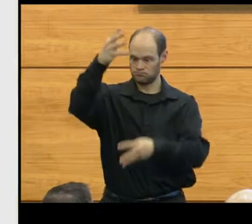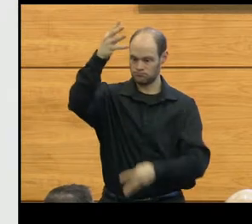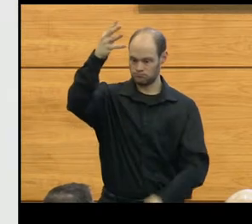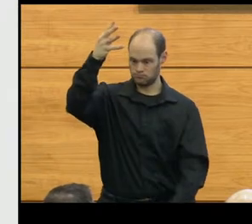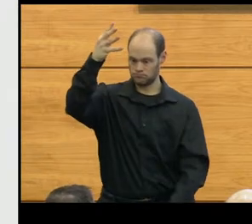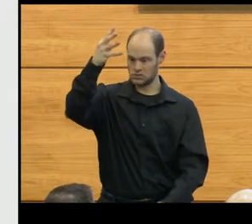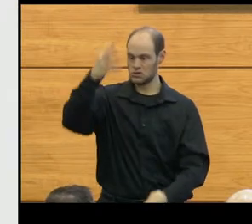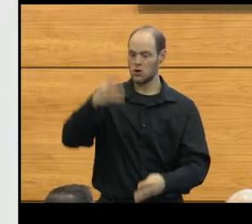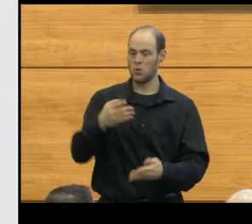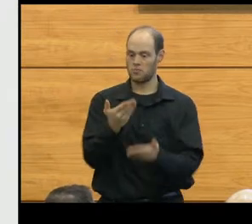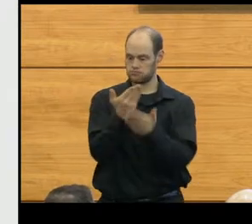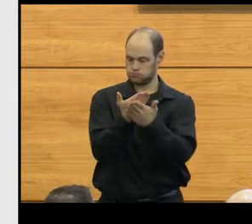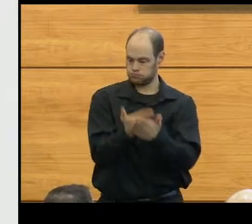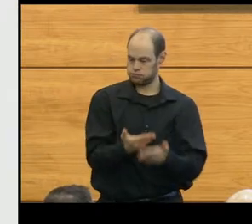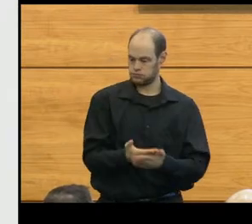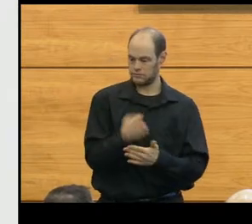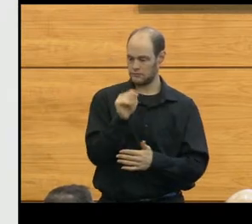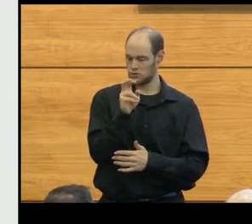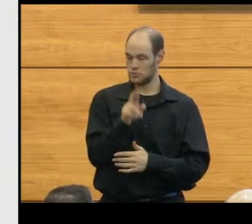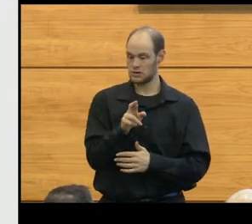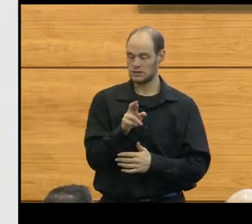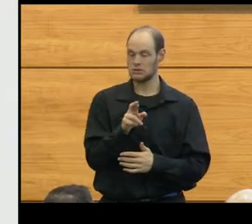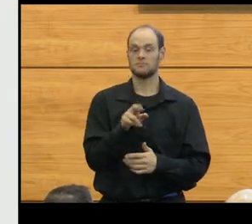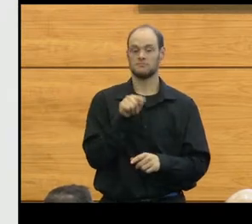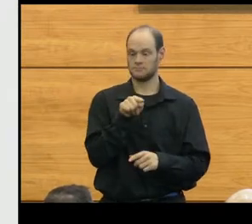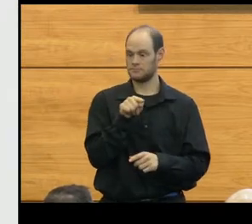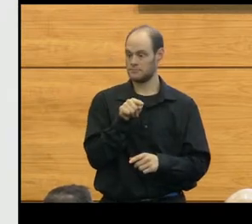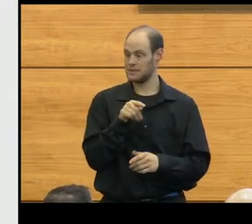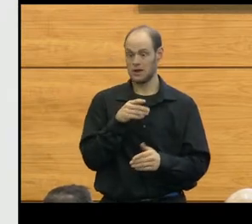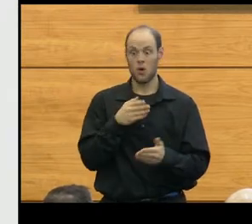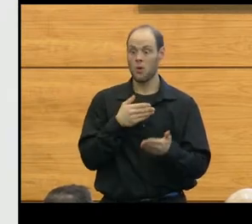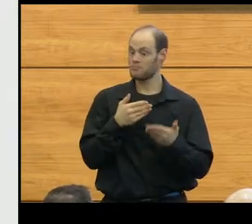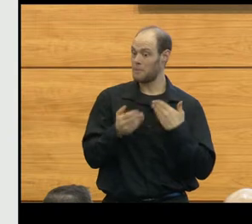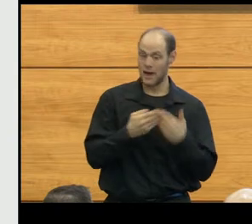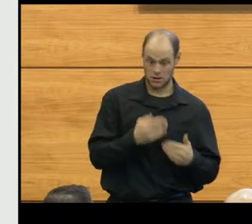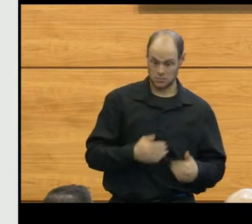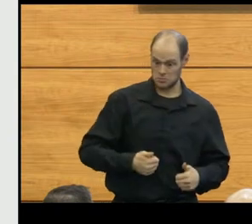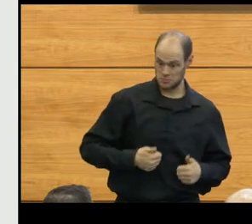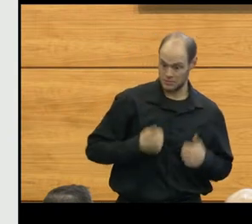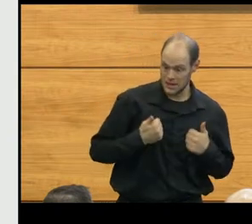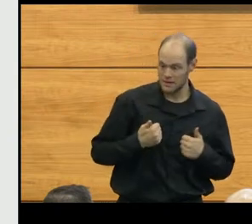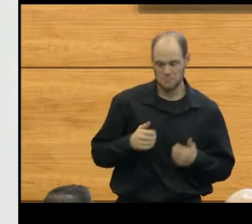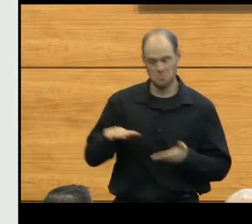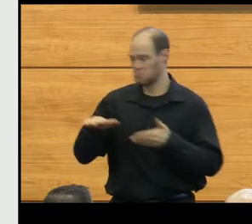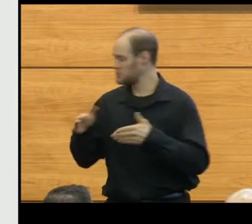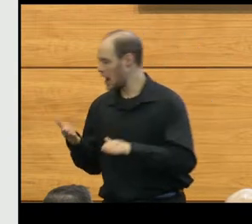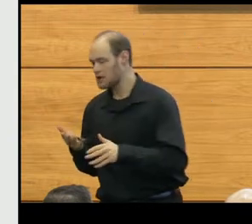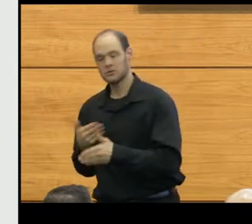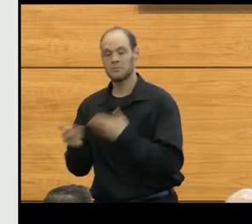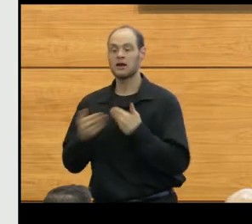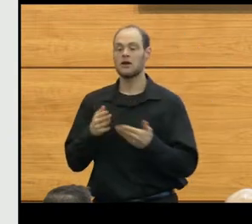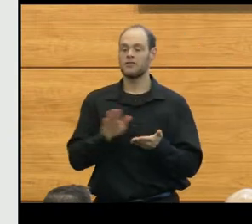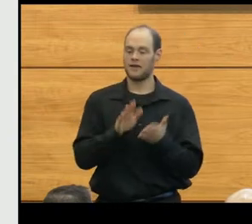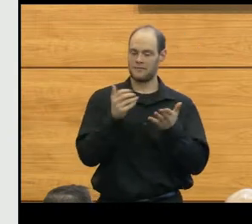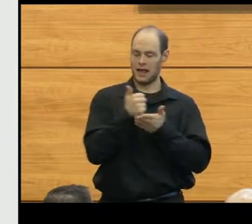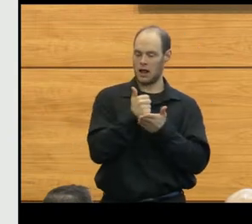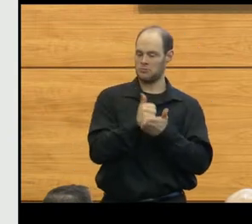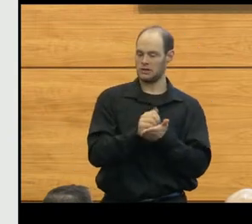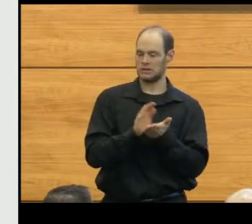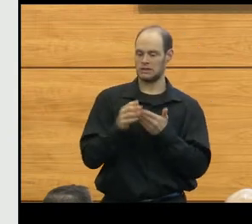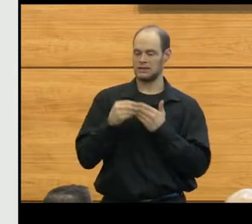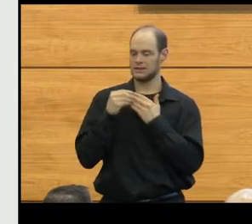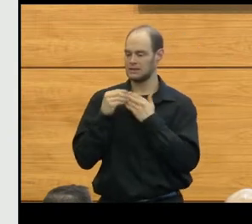banked tumors, even patients who have not survived their tumors, they act as leaders